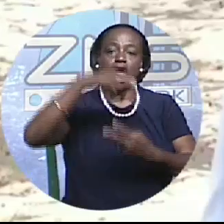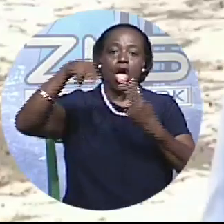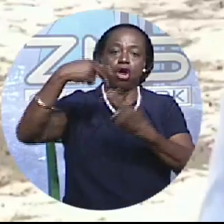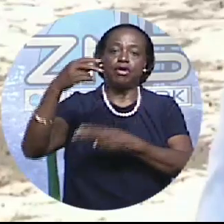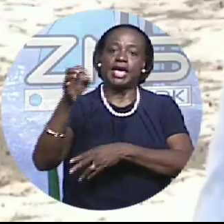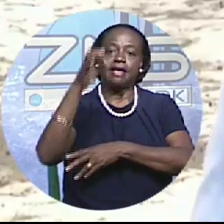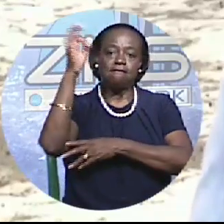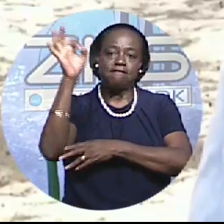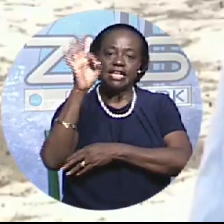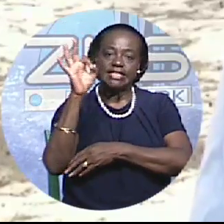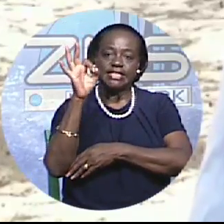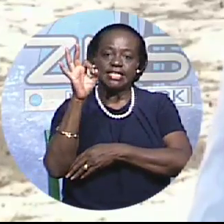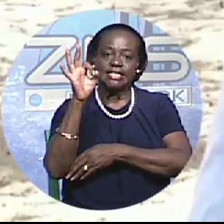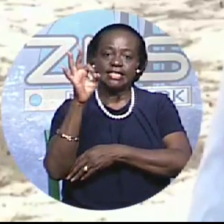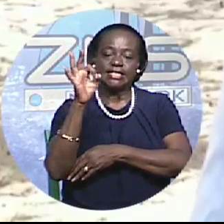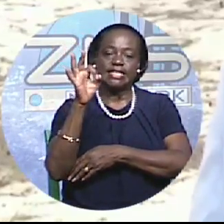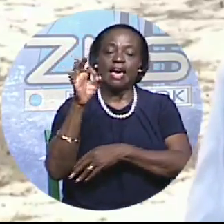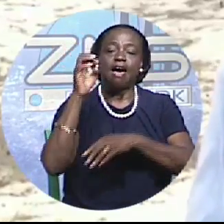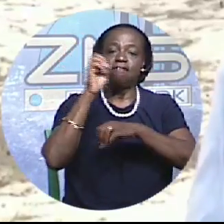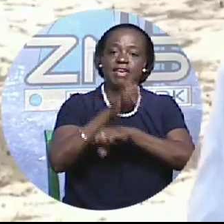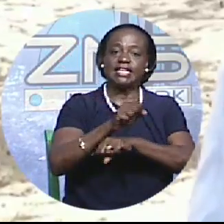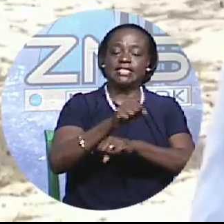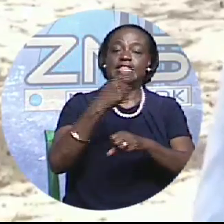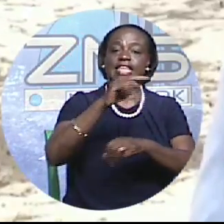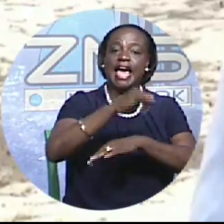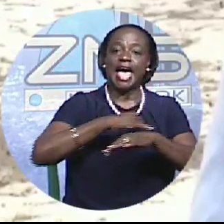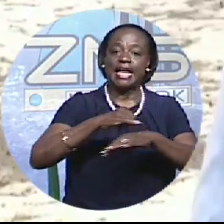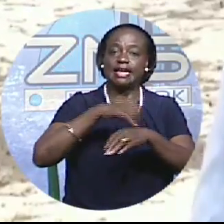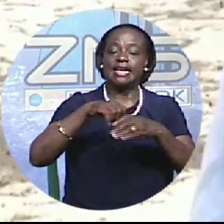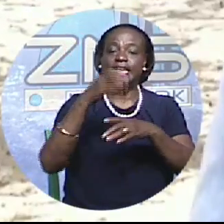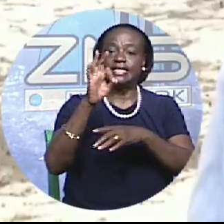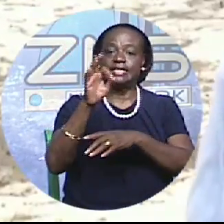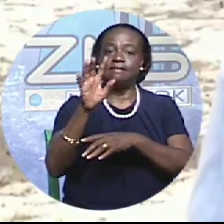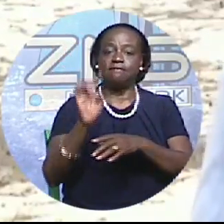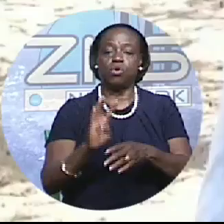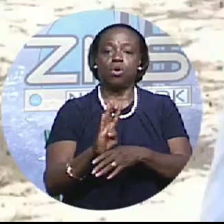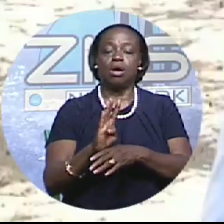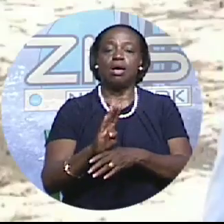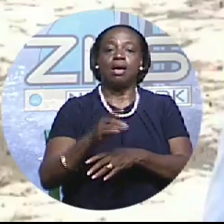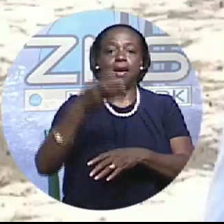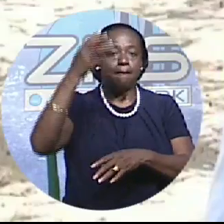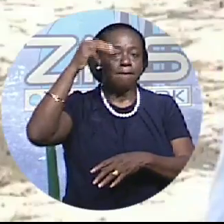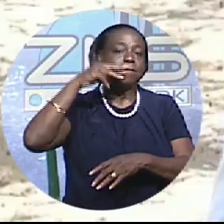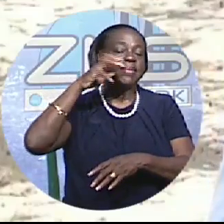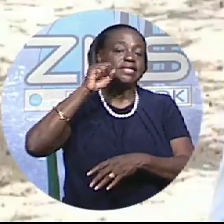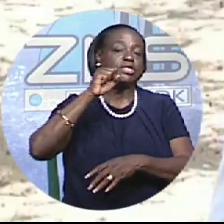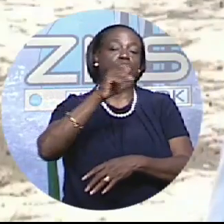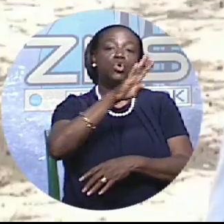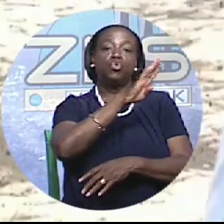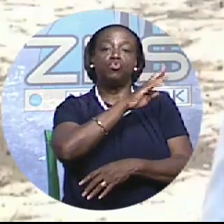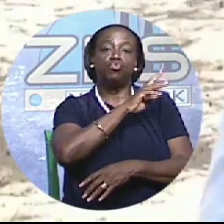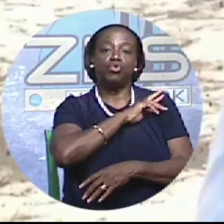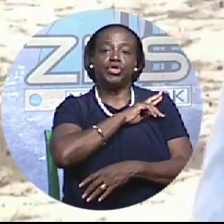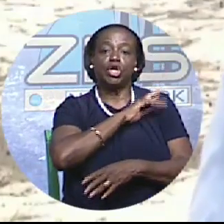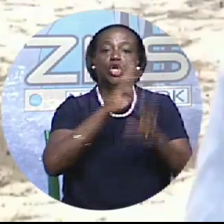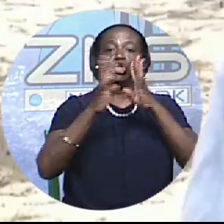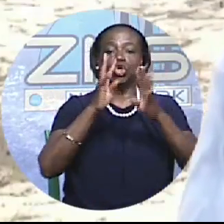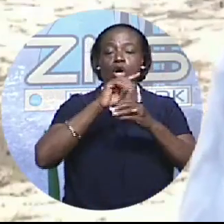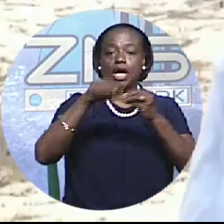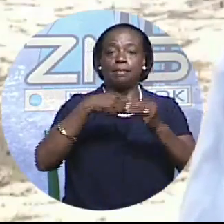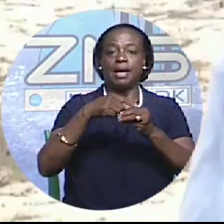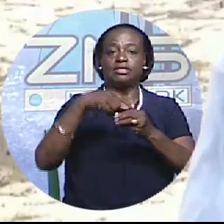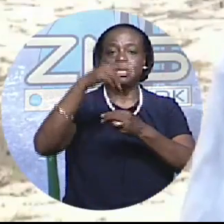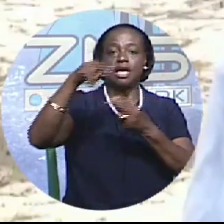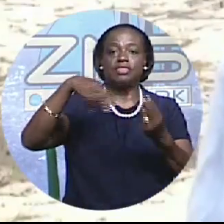island in 2004. Well, Miss Ruthie, she gave me quite a history lesson today as she spoke to us about Hurricane Betsy that made landfall in